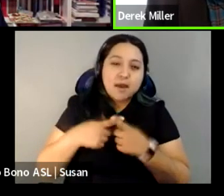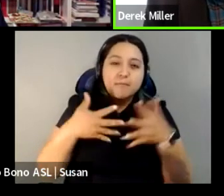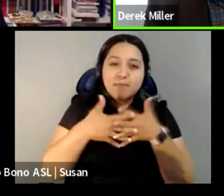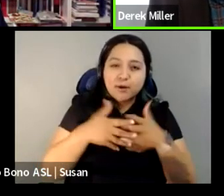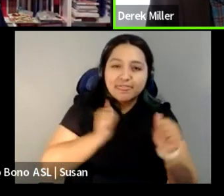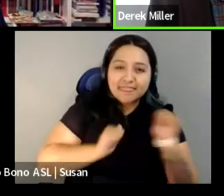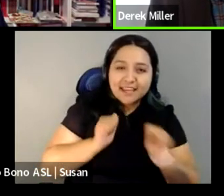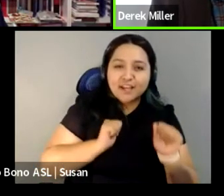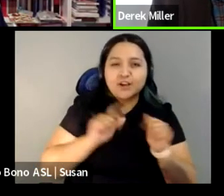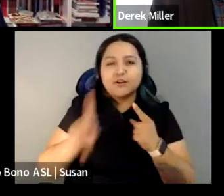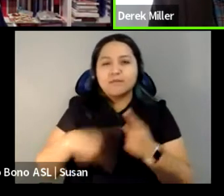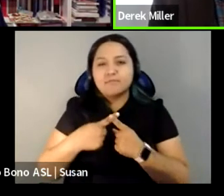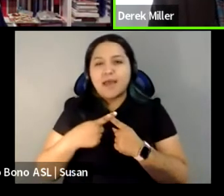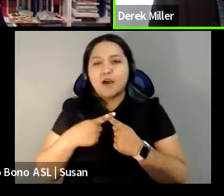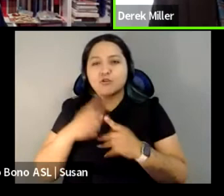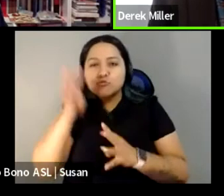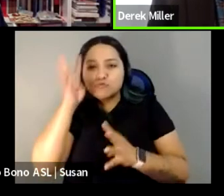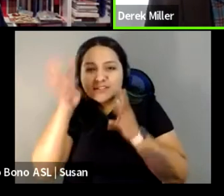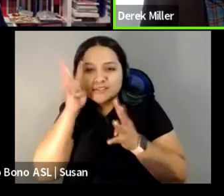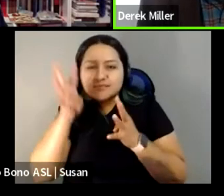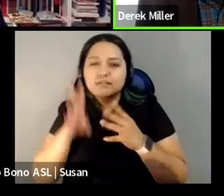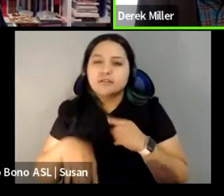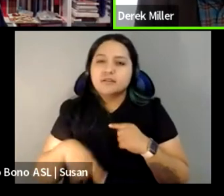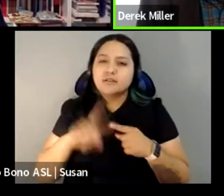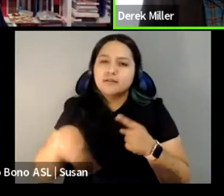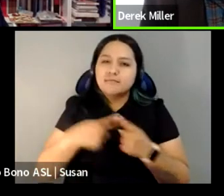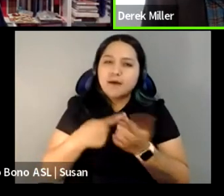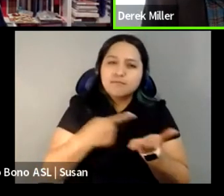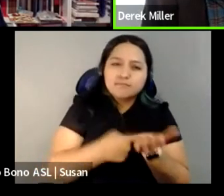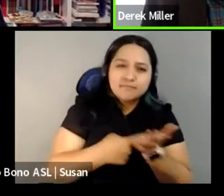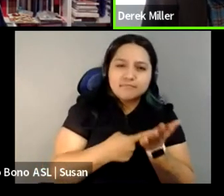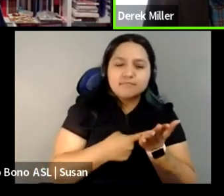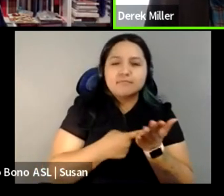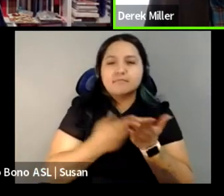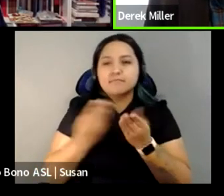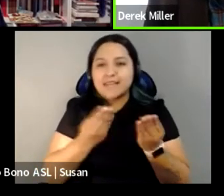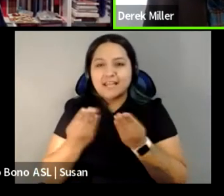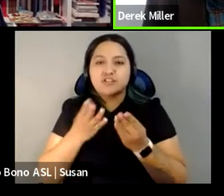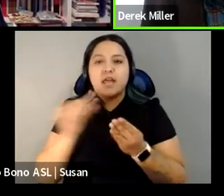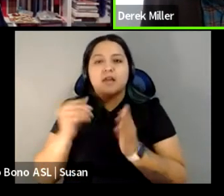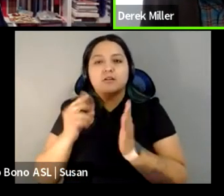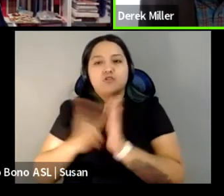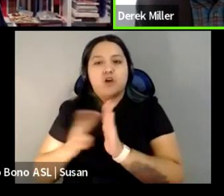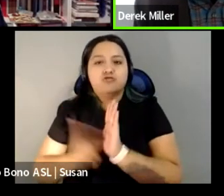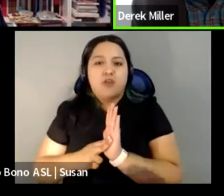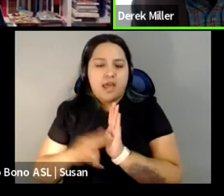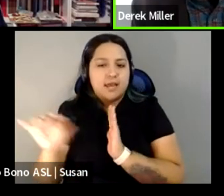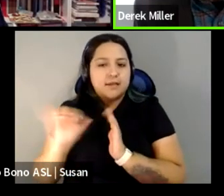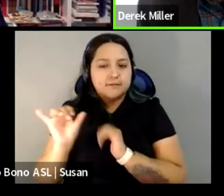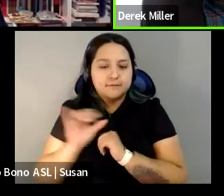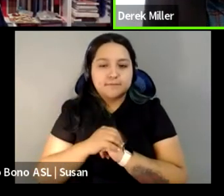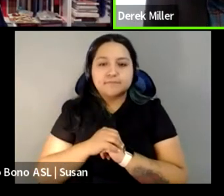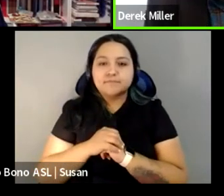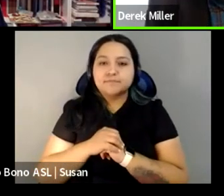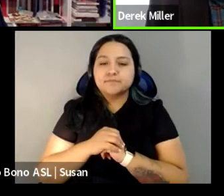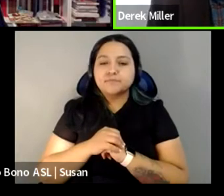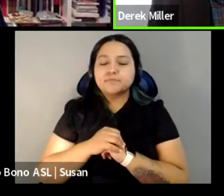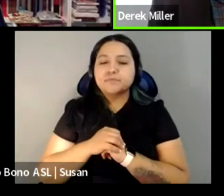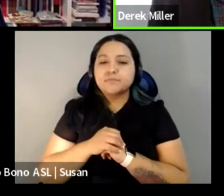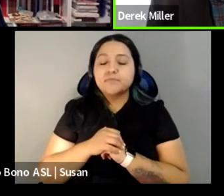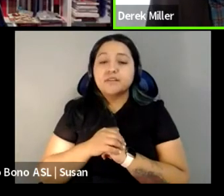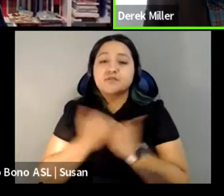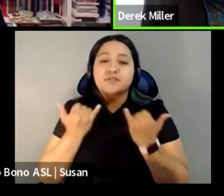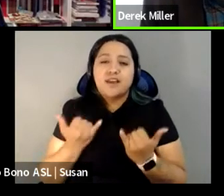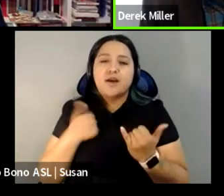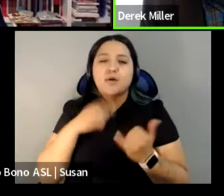and creativity, and about mediation and contracts. So in my 10 minutes here, of which I've already probably used one, I am going to